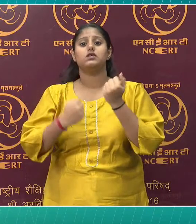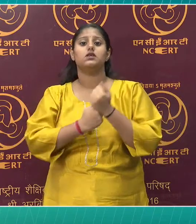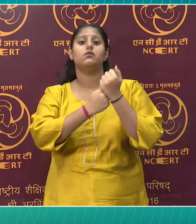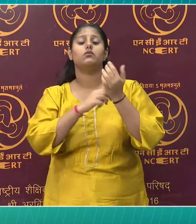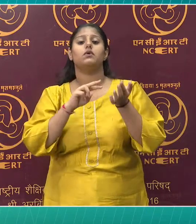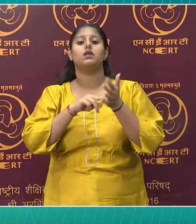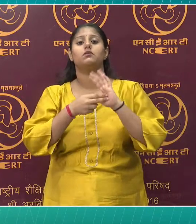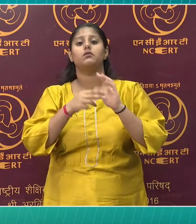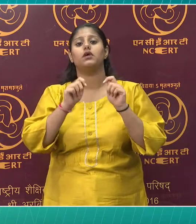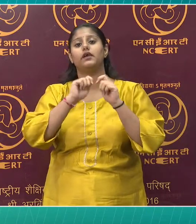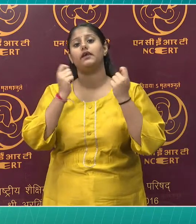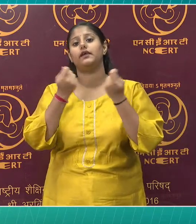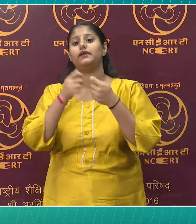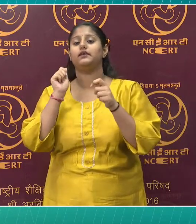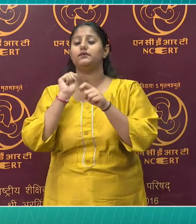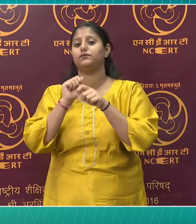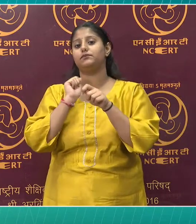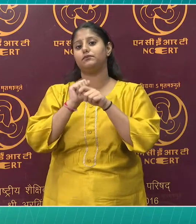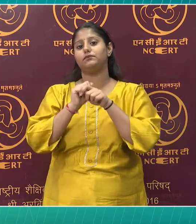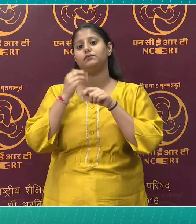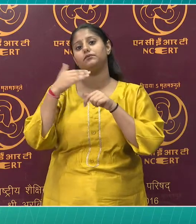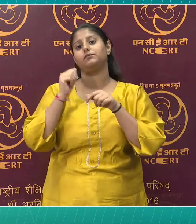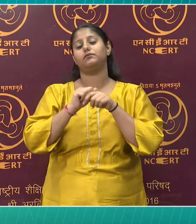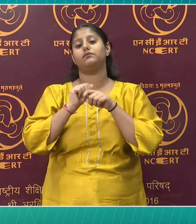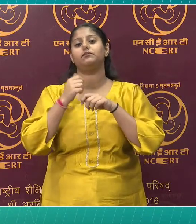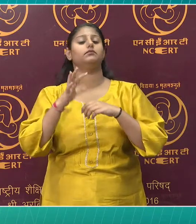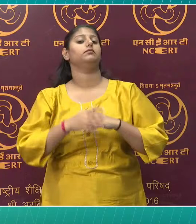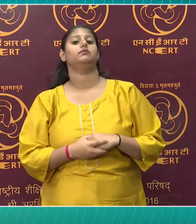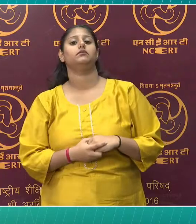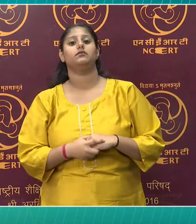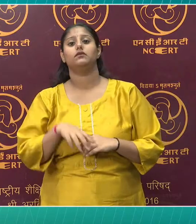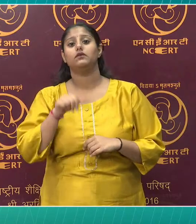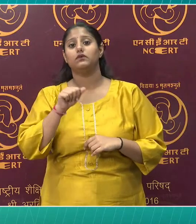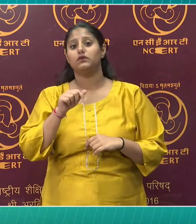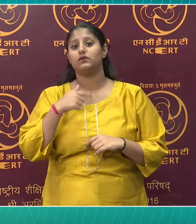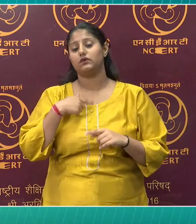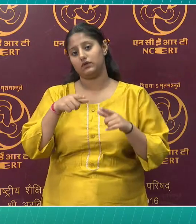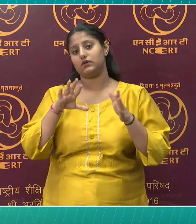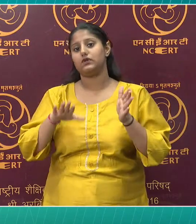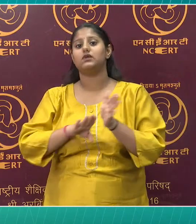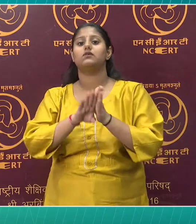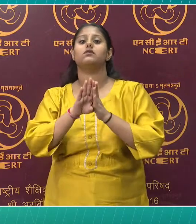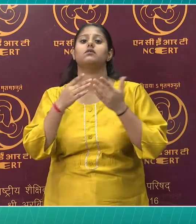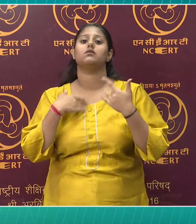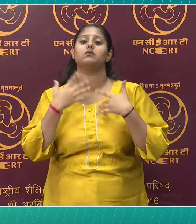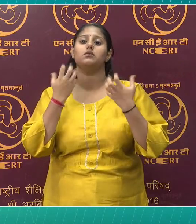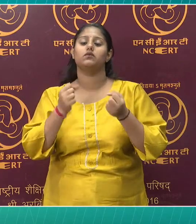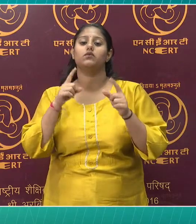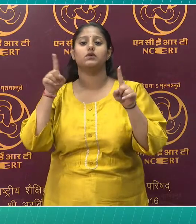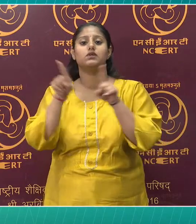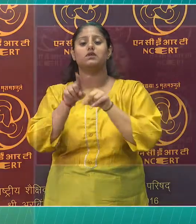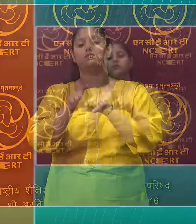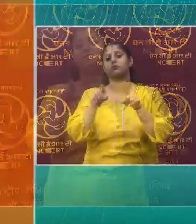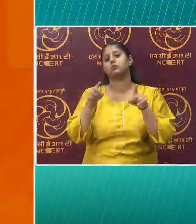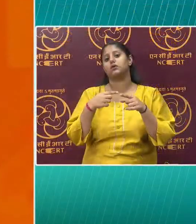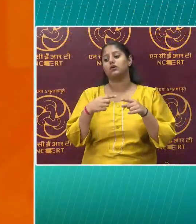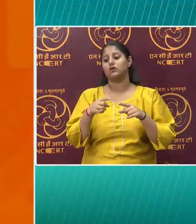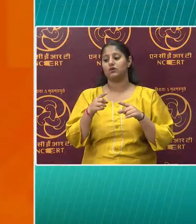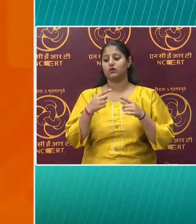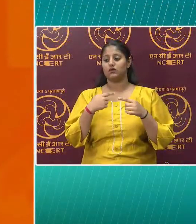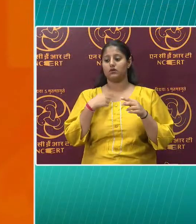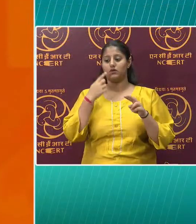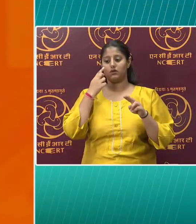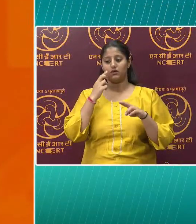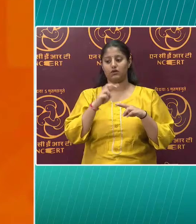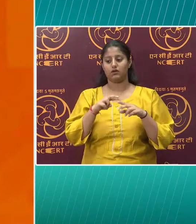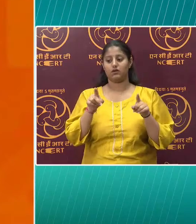cooperation, Teamwork. teamwork, Right. yes. So that is what we have to develop. Then I was talking about the